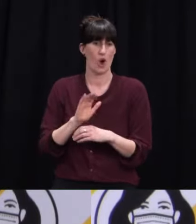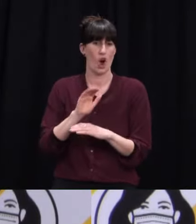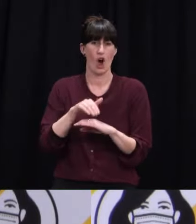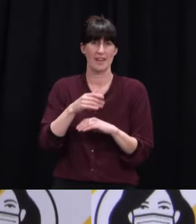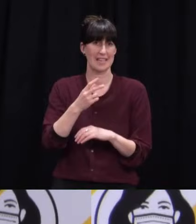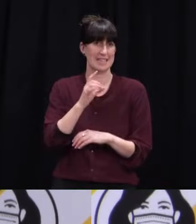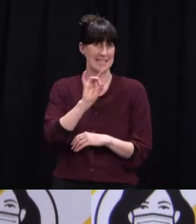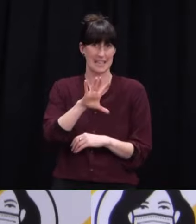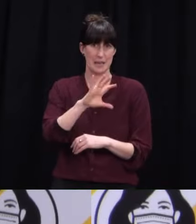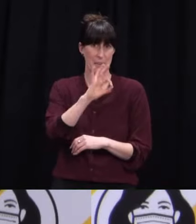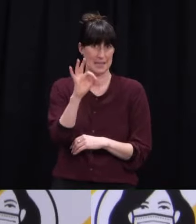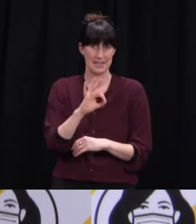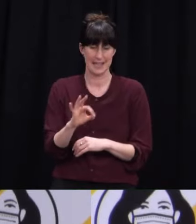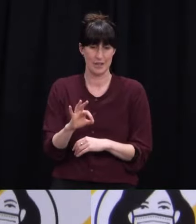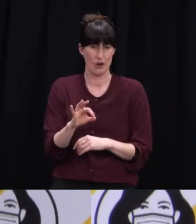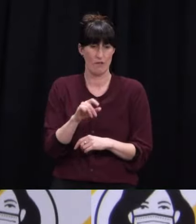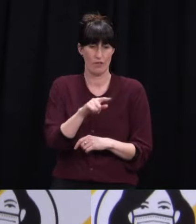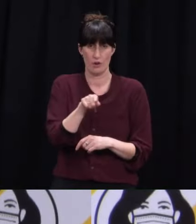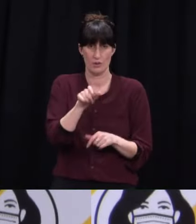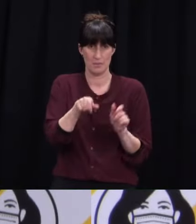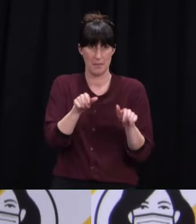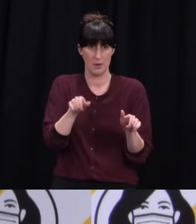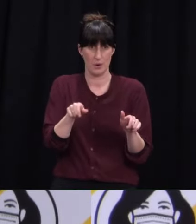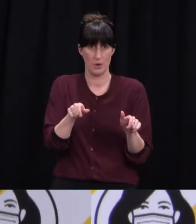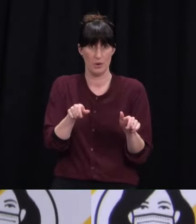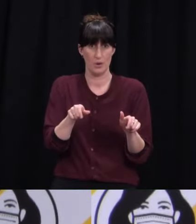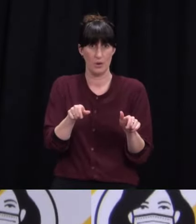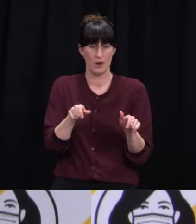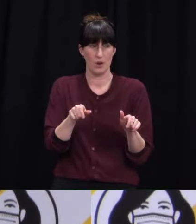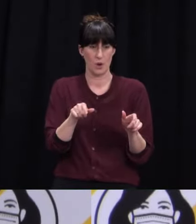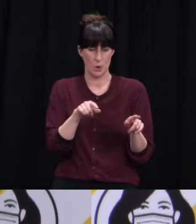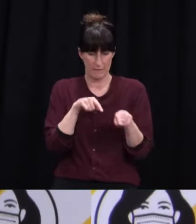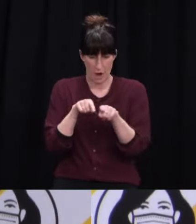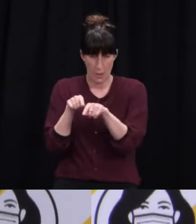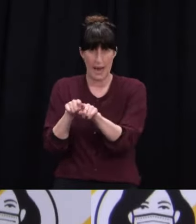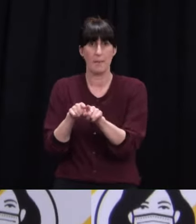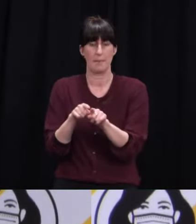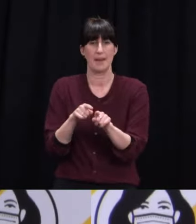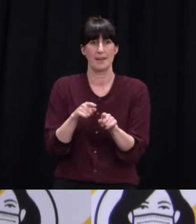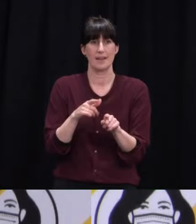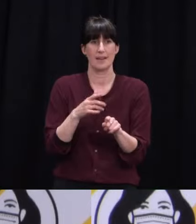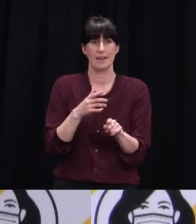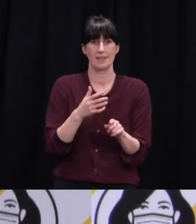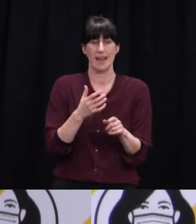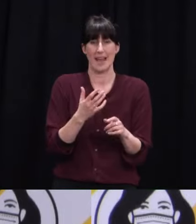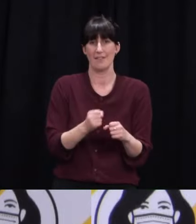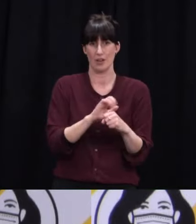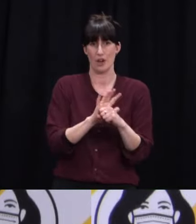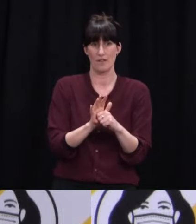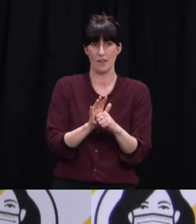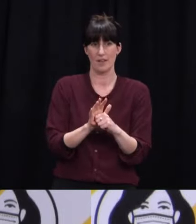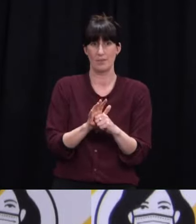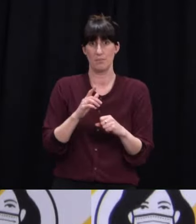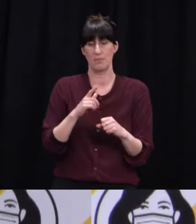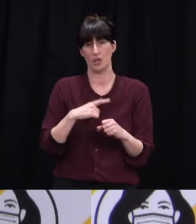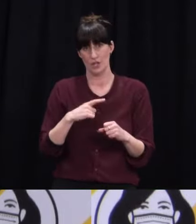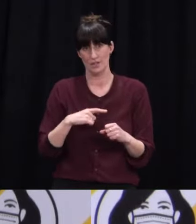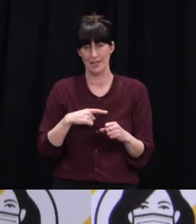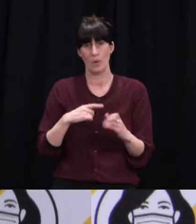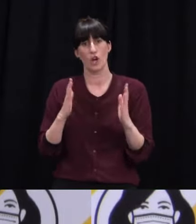them are returning a positive test, or they were at a location of interest, or they were symptomatic. So at the moment, there's nothing to suggest that